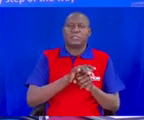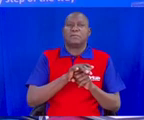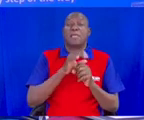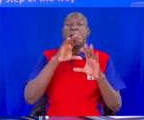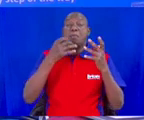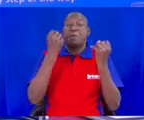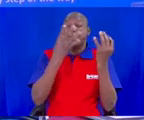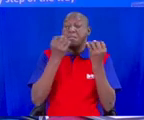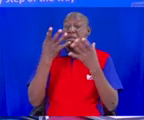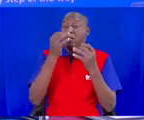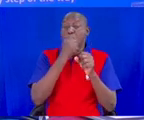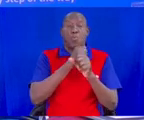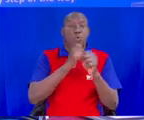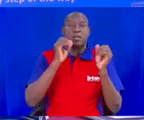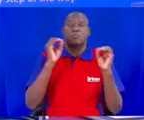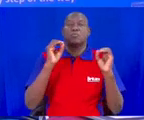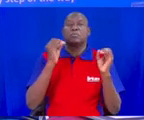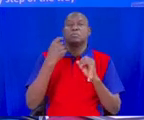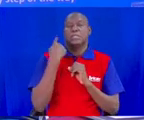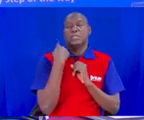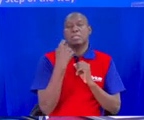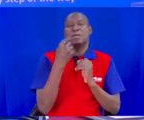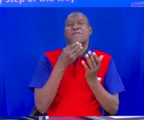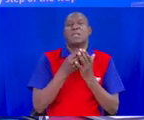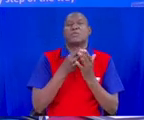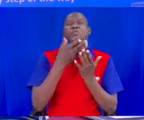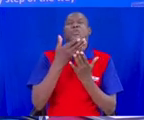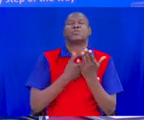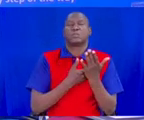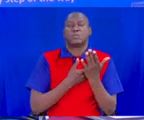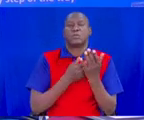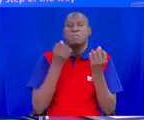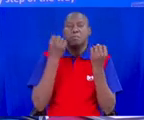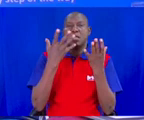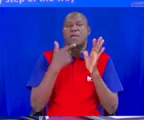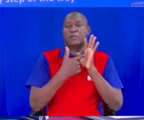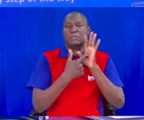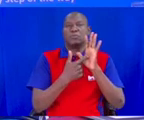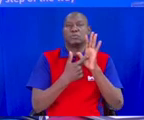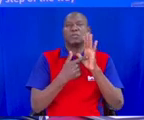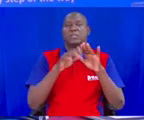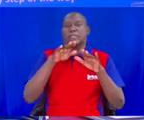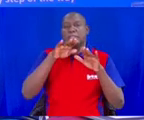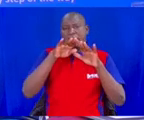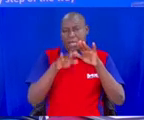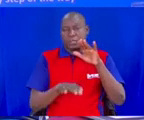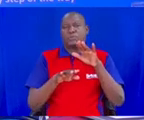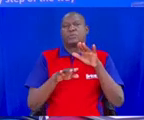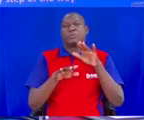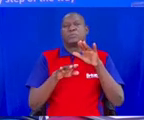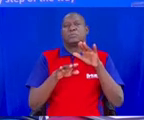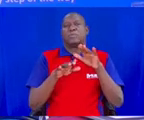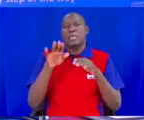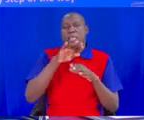seen recently the financial results of many listed companies which have demonstrated a reduction from the point of view of